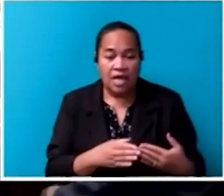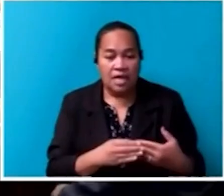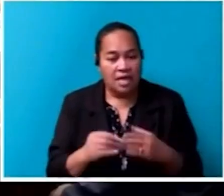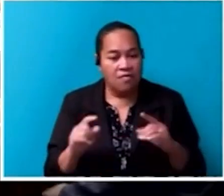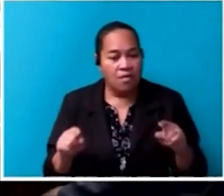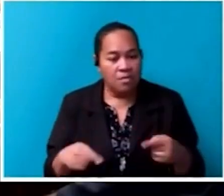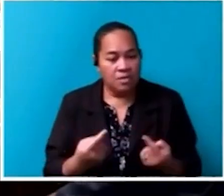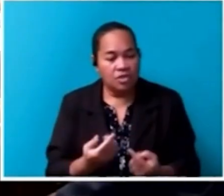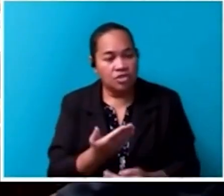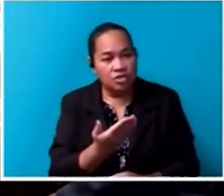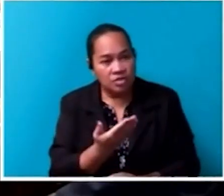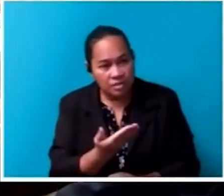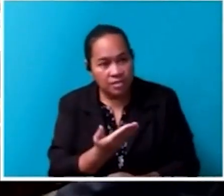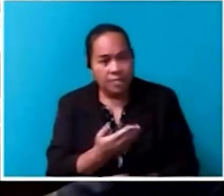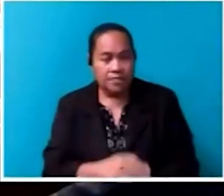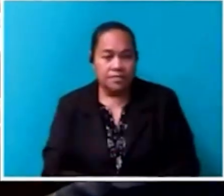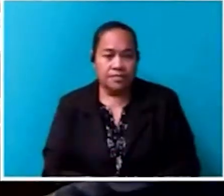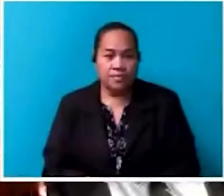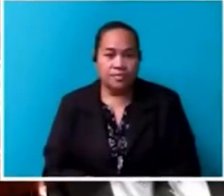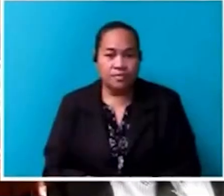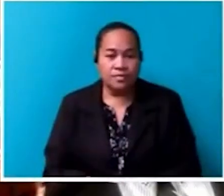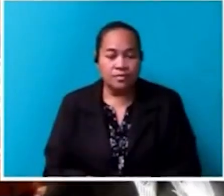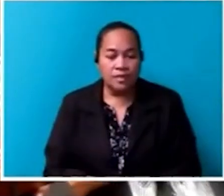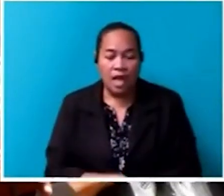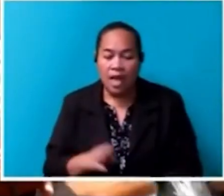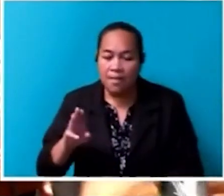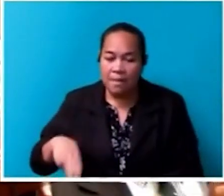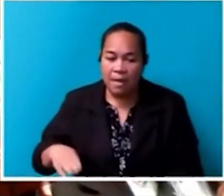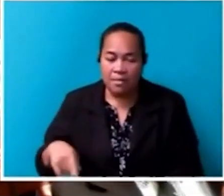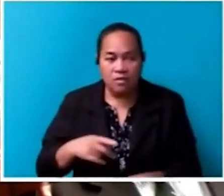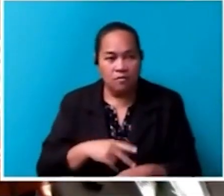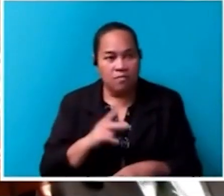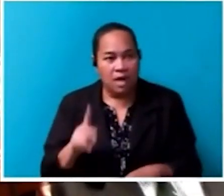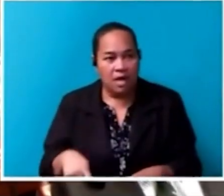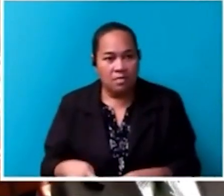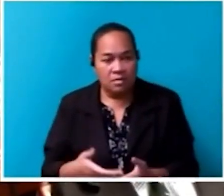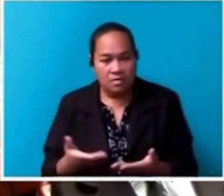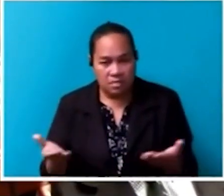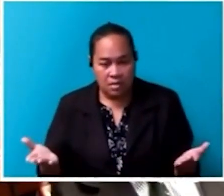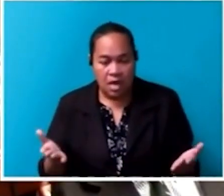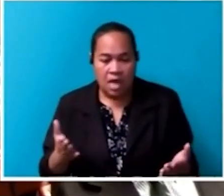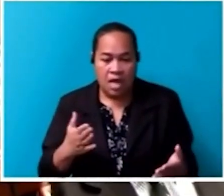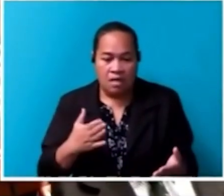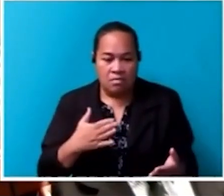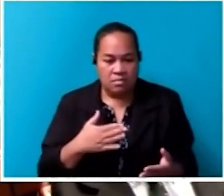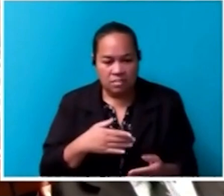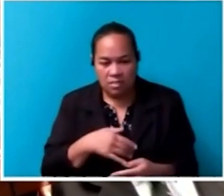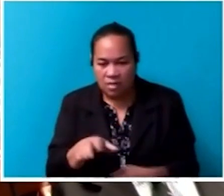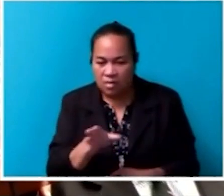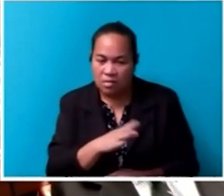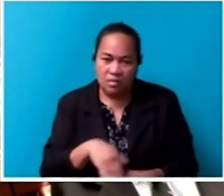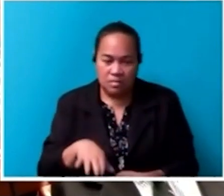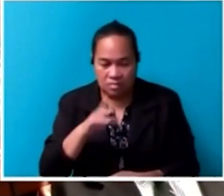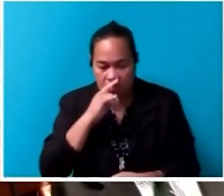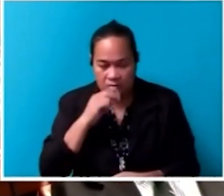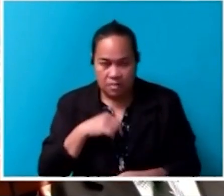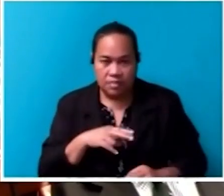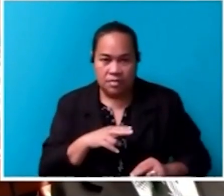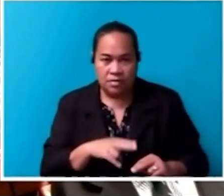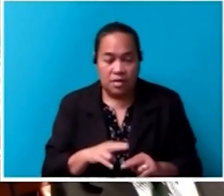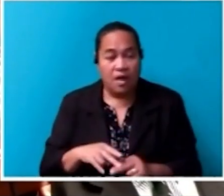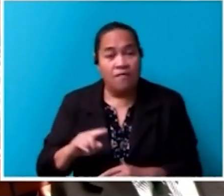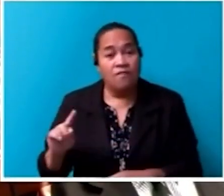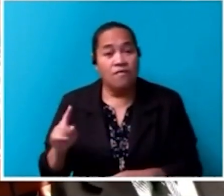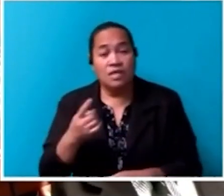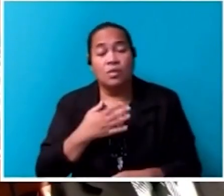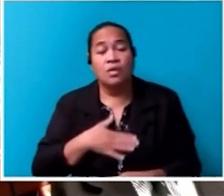Opposition, Honorable Members of Parliament, and my fellow citizens. First, I